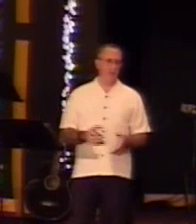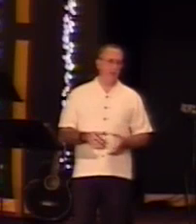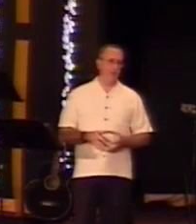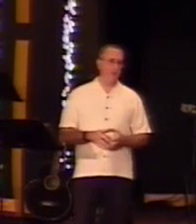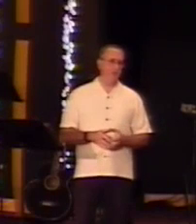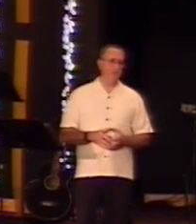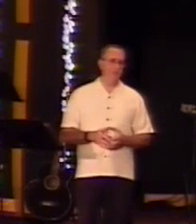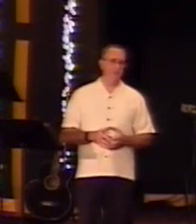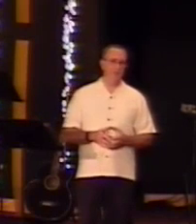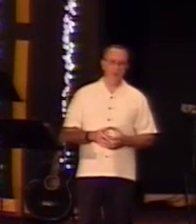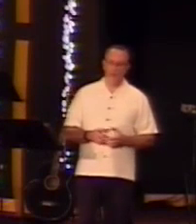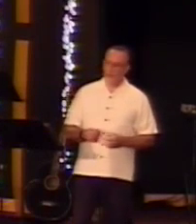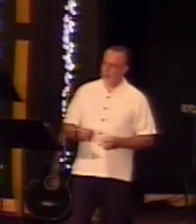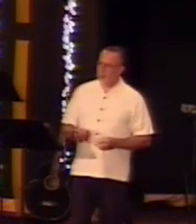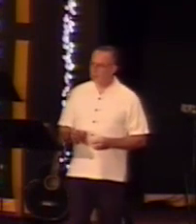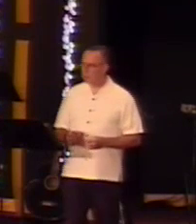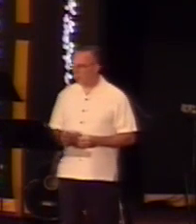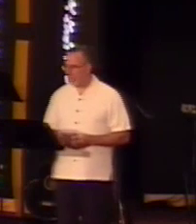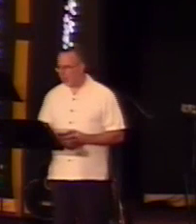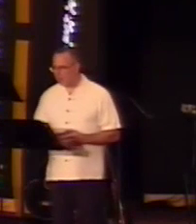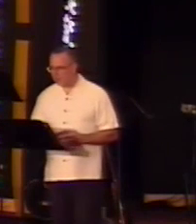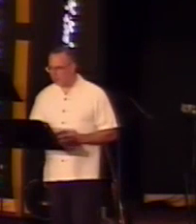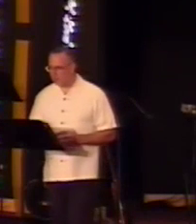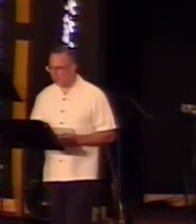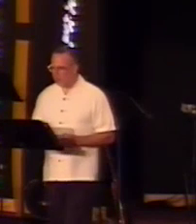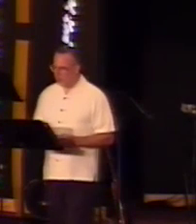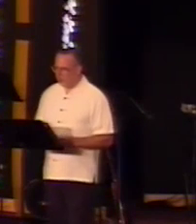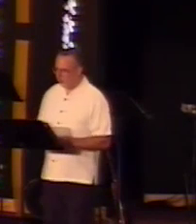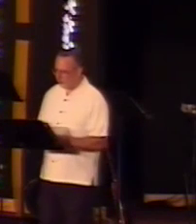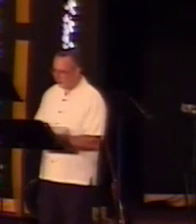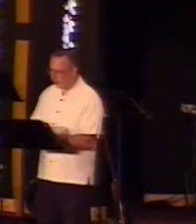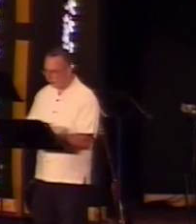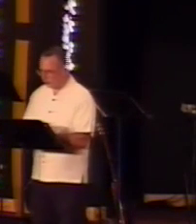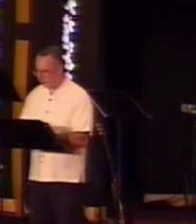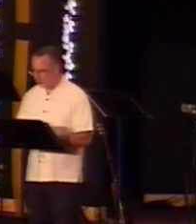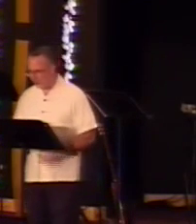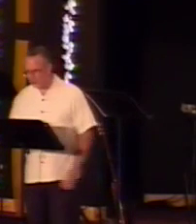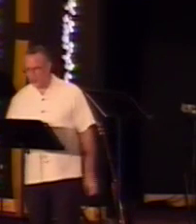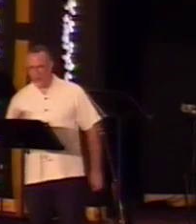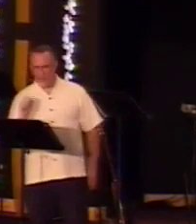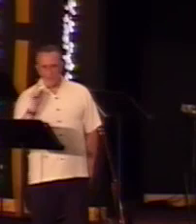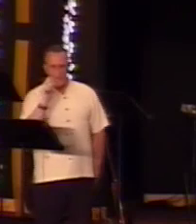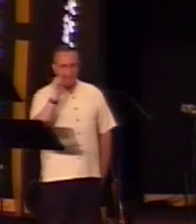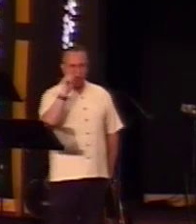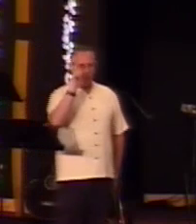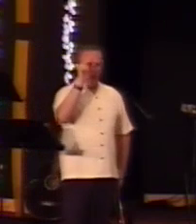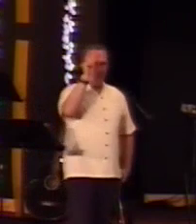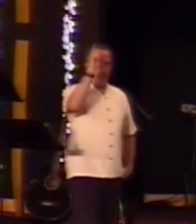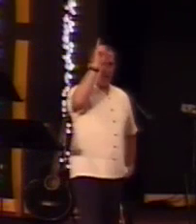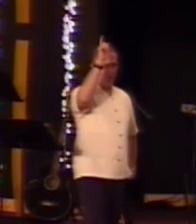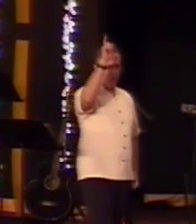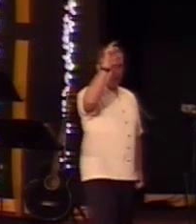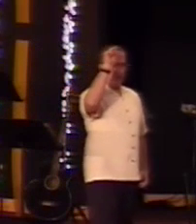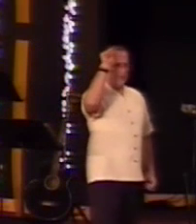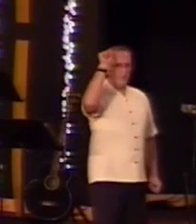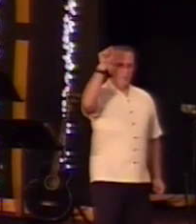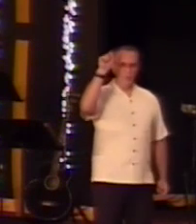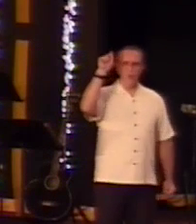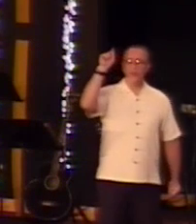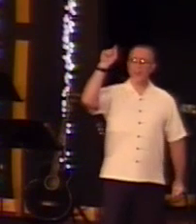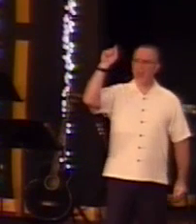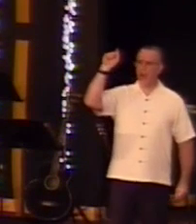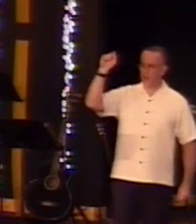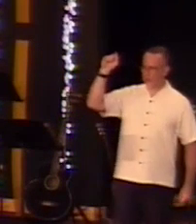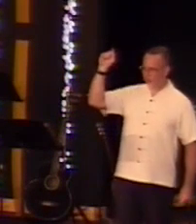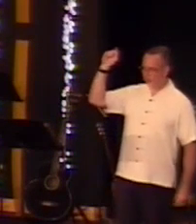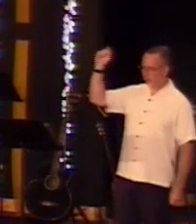of the church. You see, what happened was that churches began to elevate one of their elders to become the